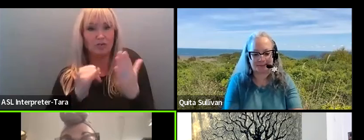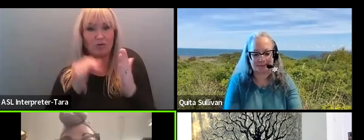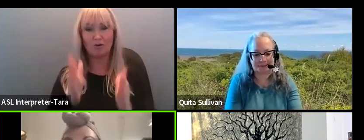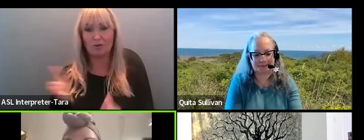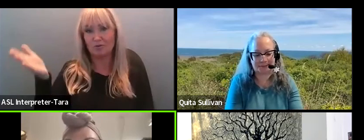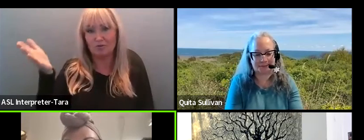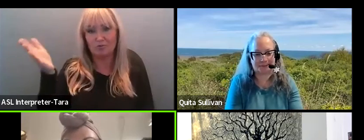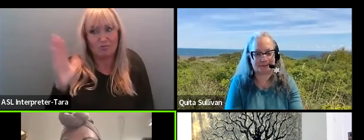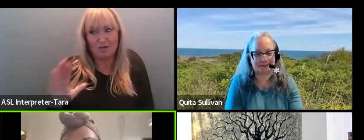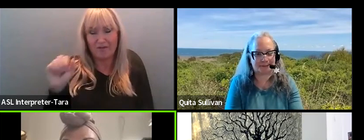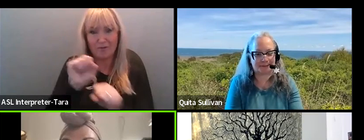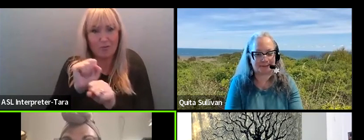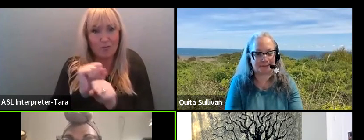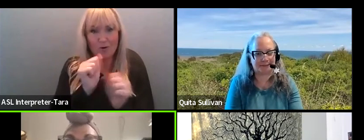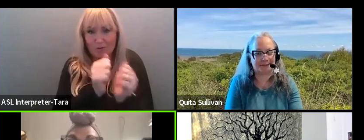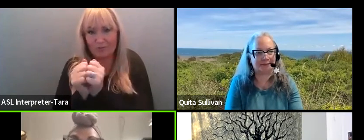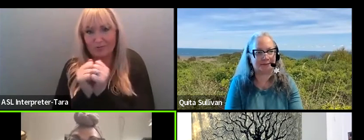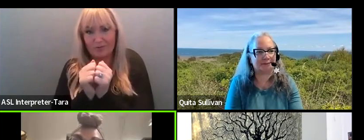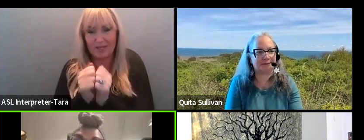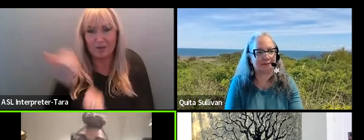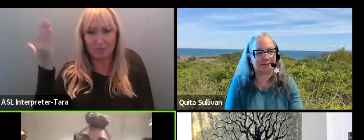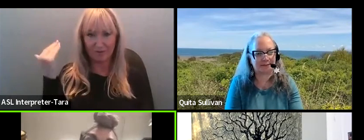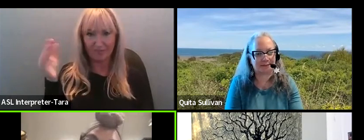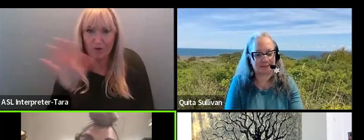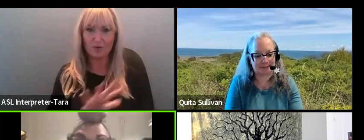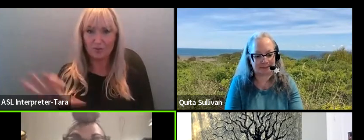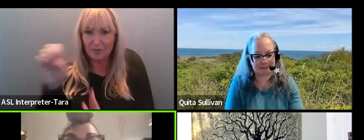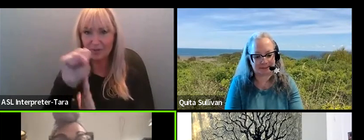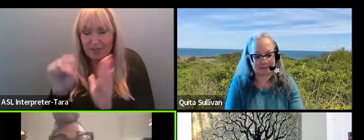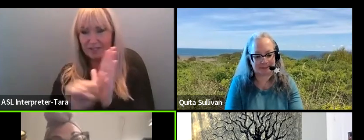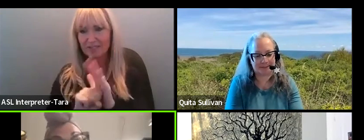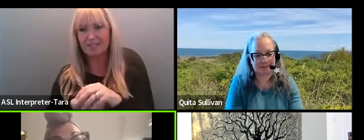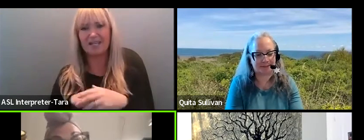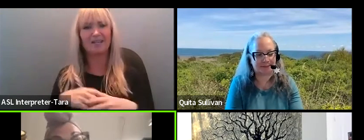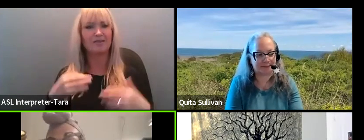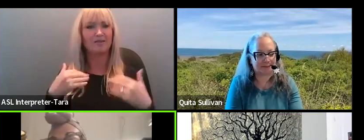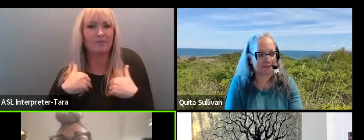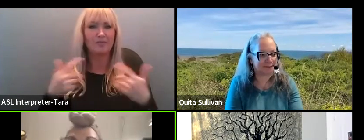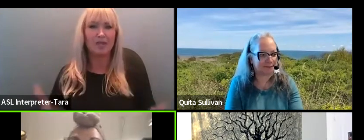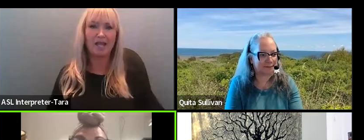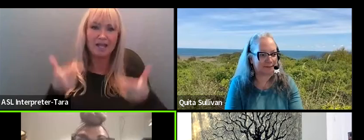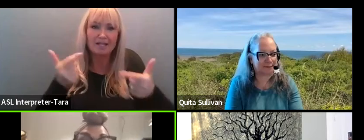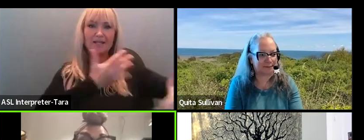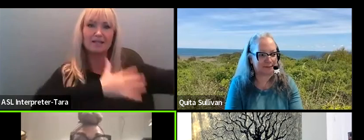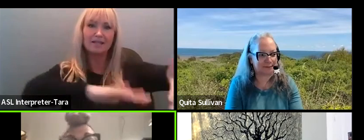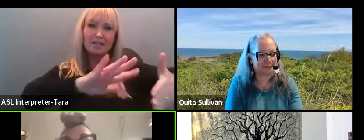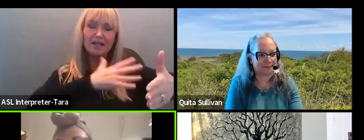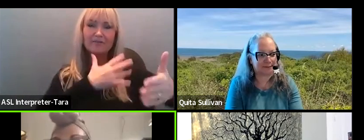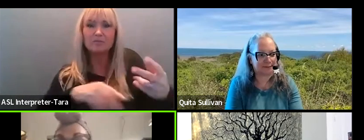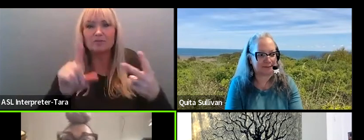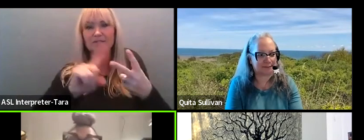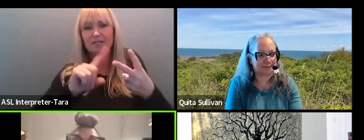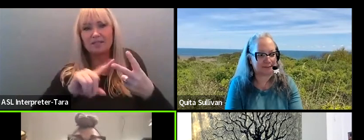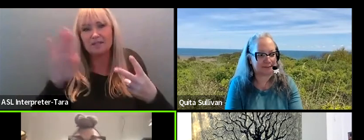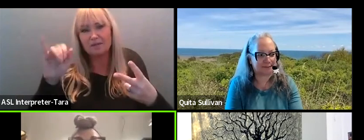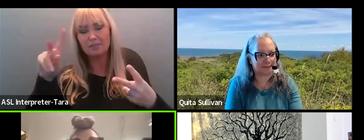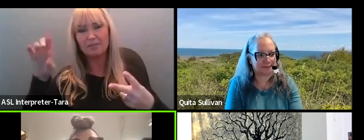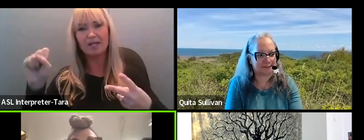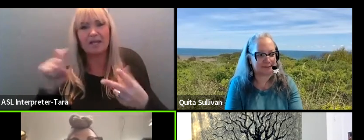would never worked with each other before in the state, bringing together live music and dance, poetry, and